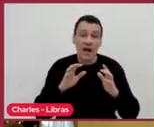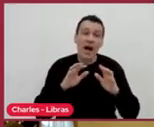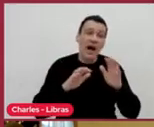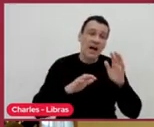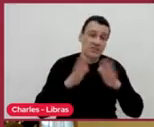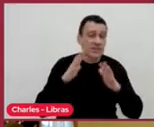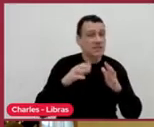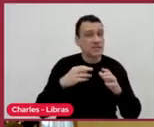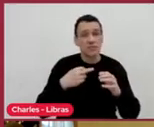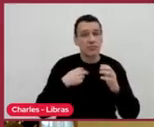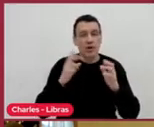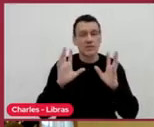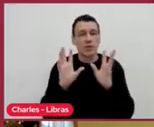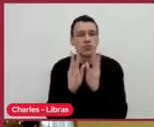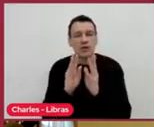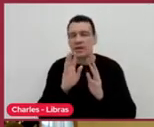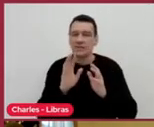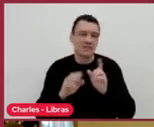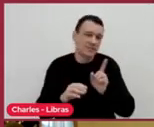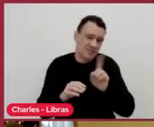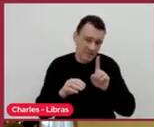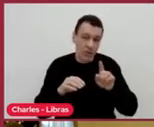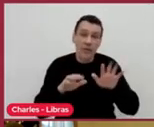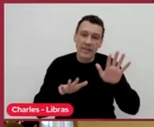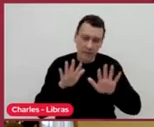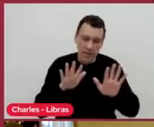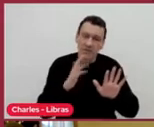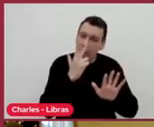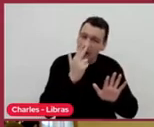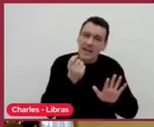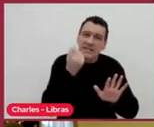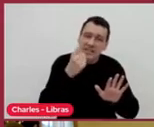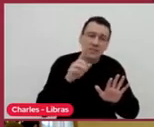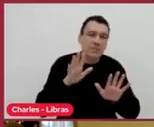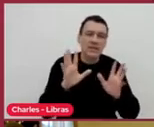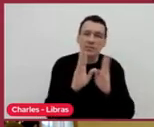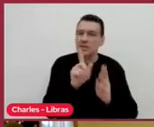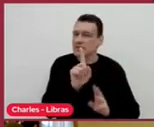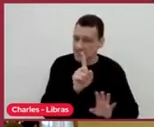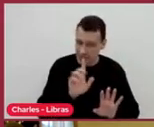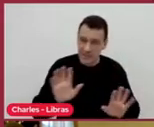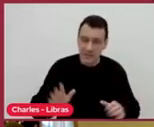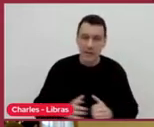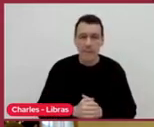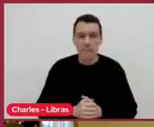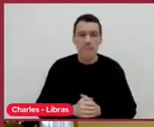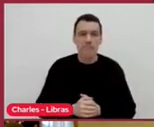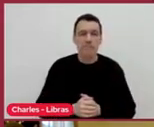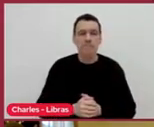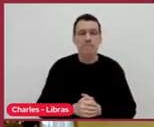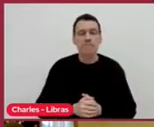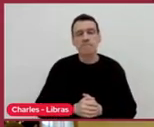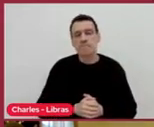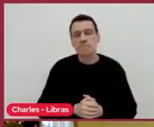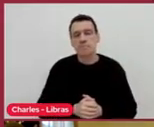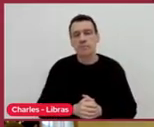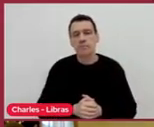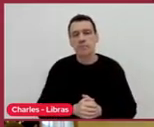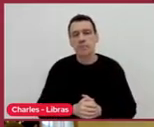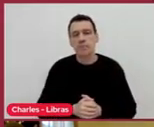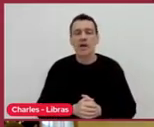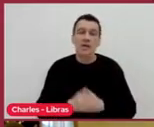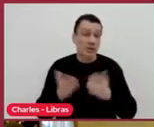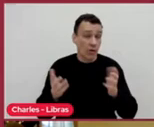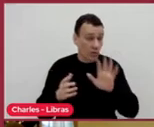it. It's weird. Okay, so where it really shines is that, again, it's not